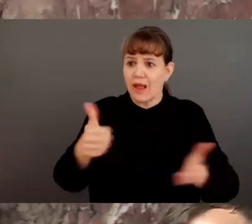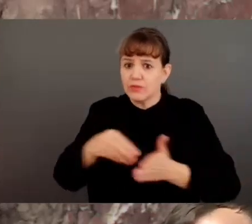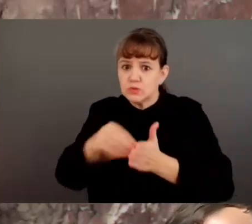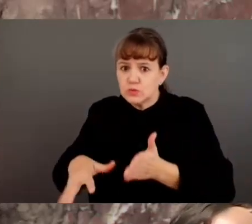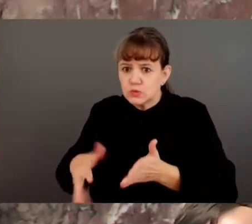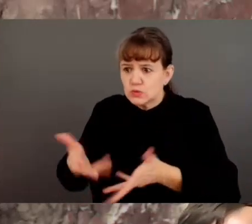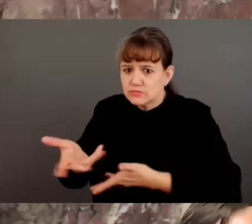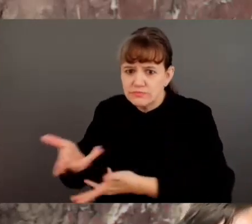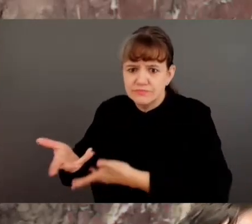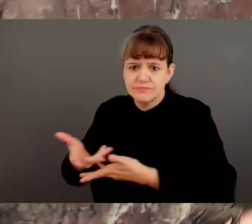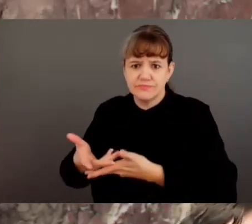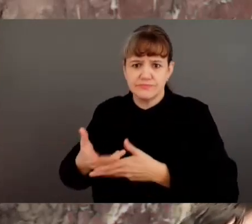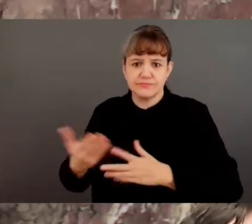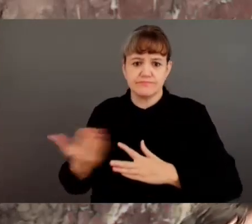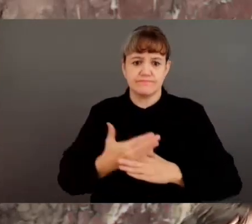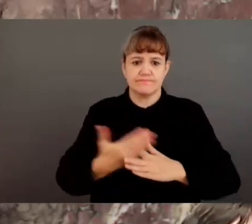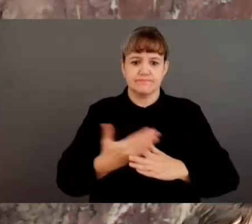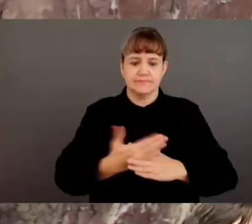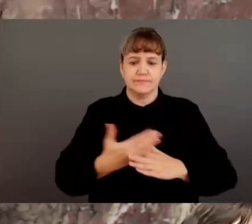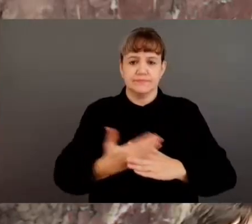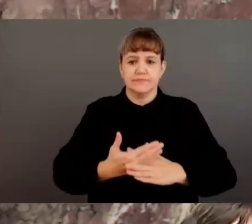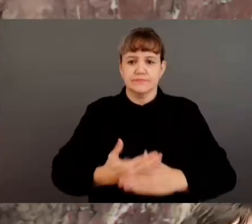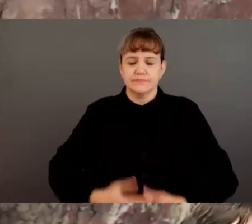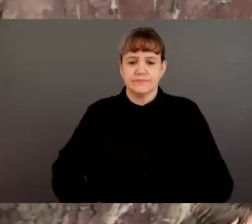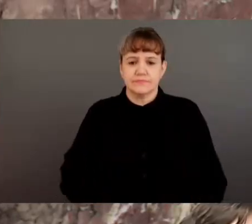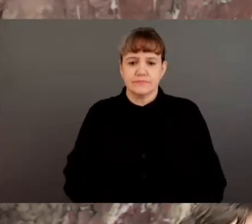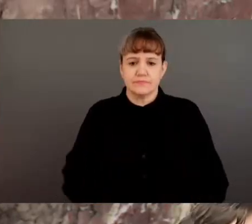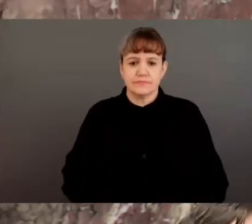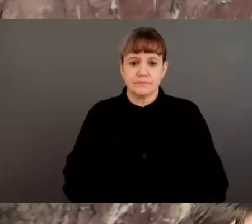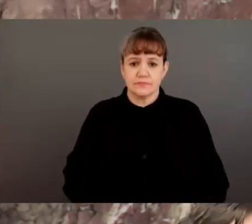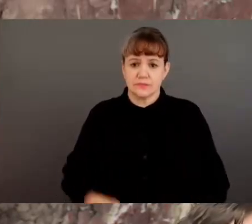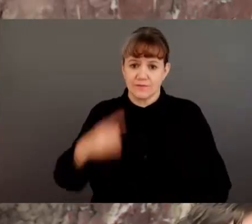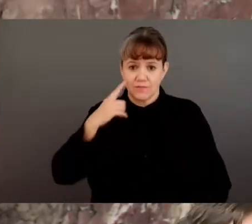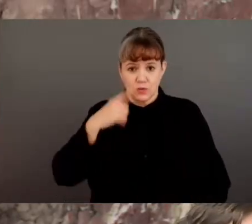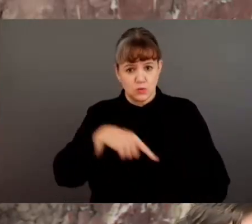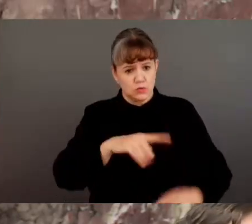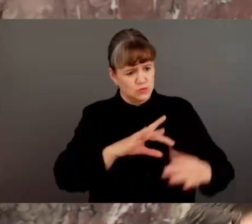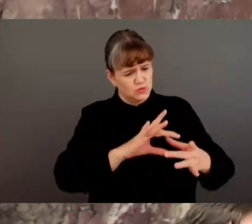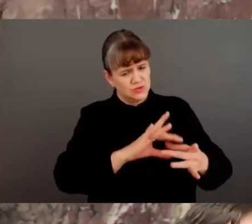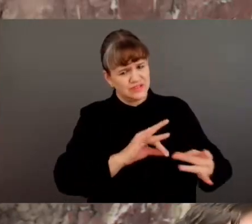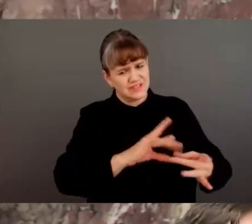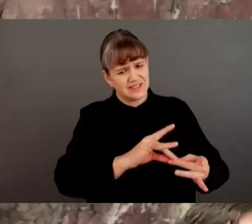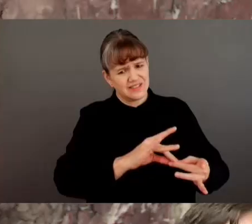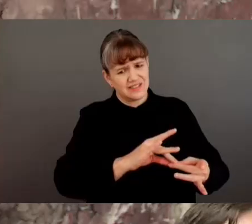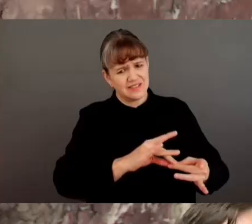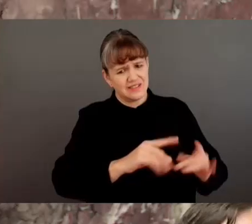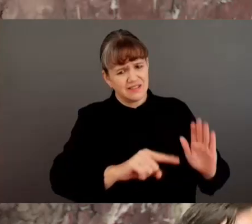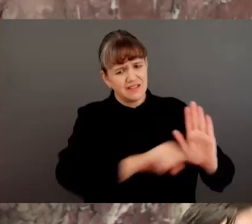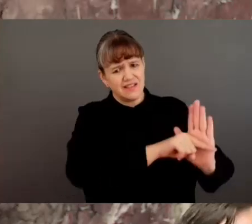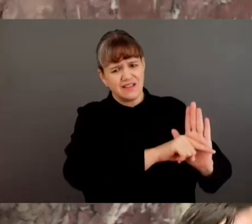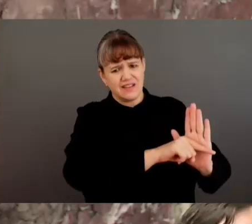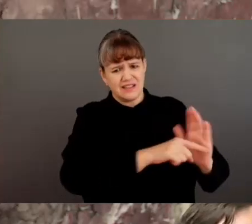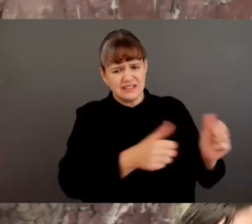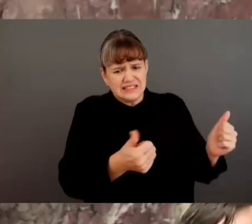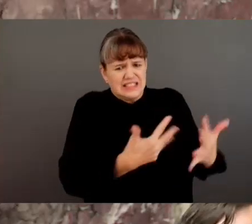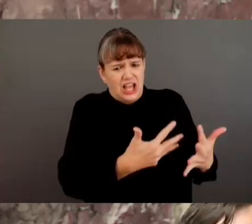for the members opposite to continue to stigmatize and scare children rather than educate.